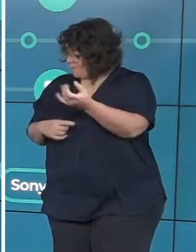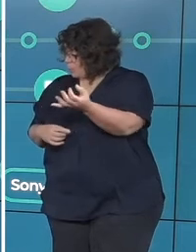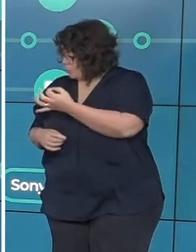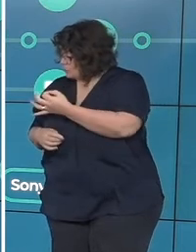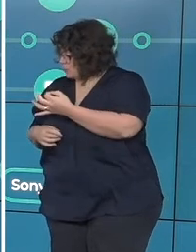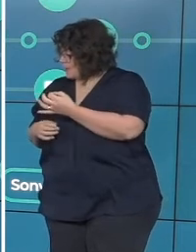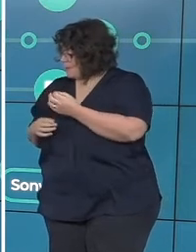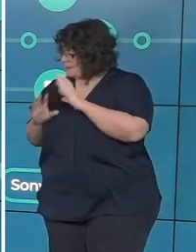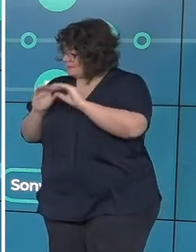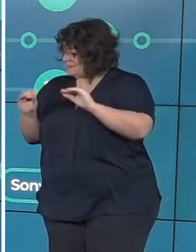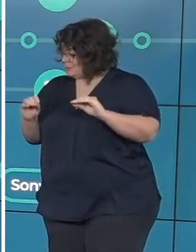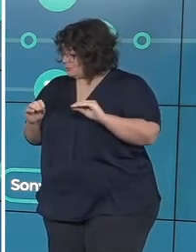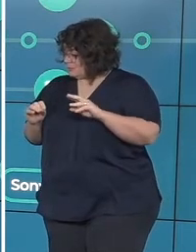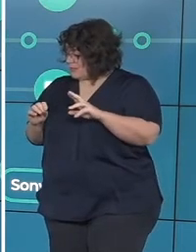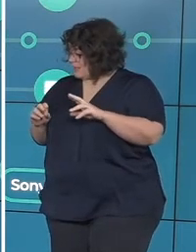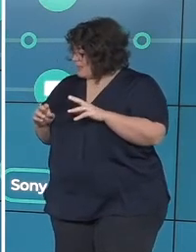this has been really good. There's